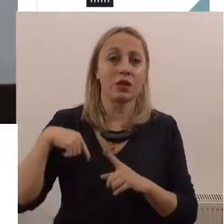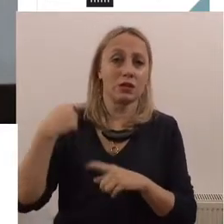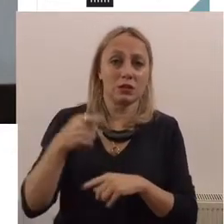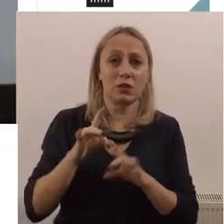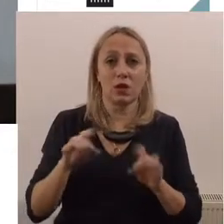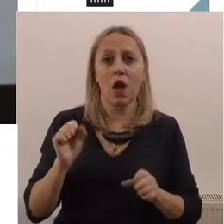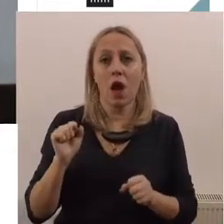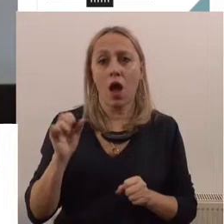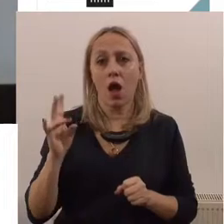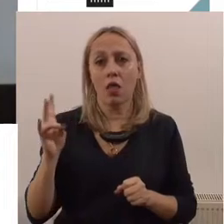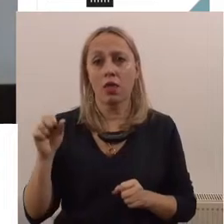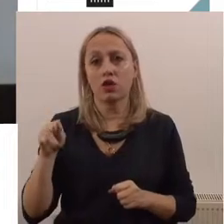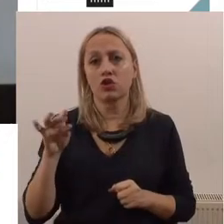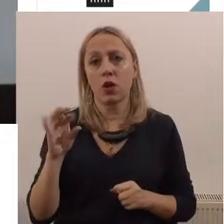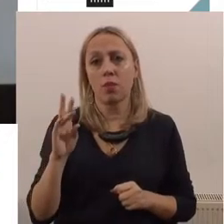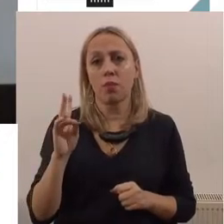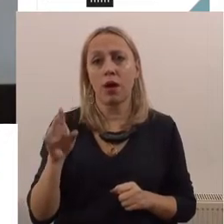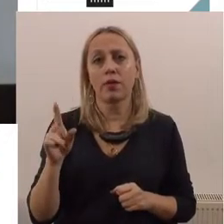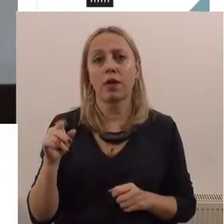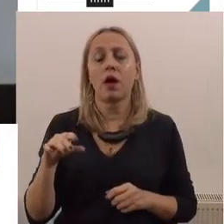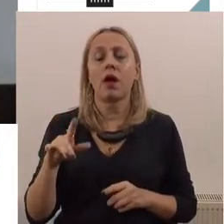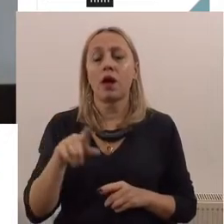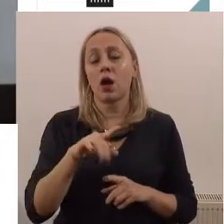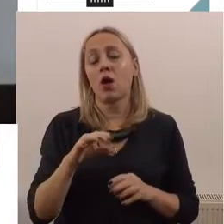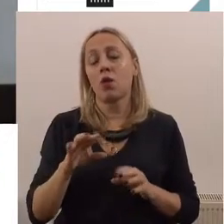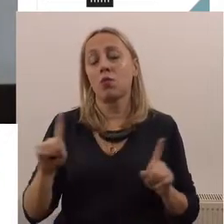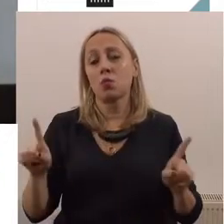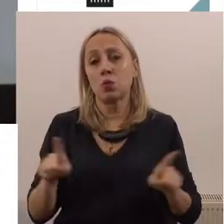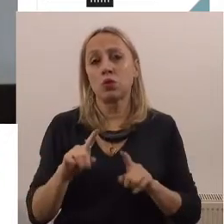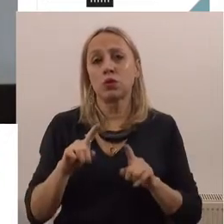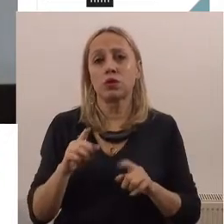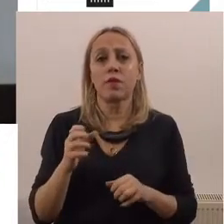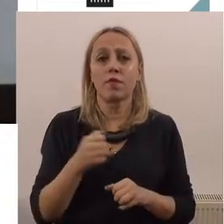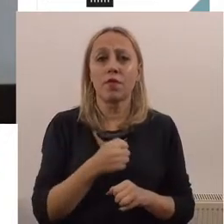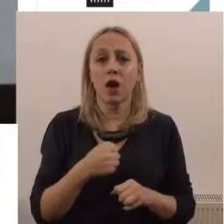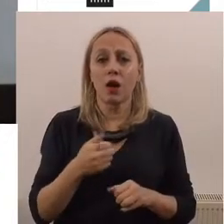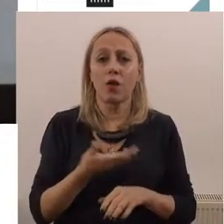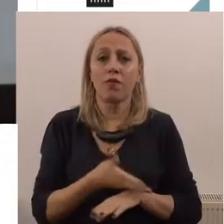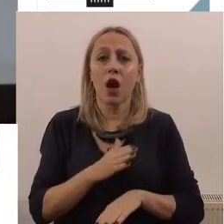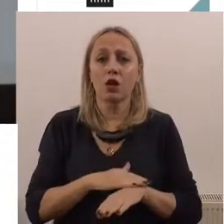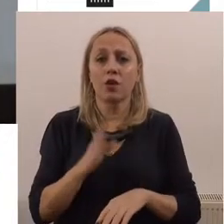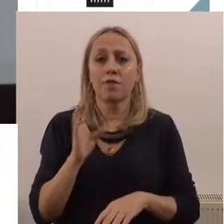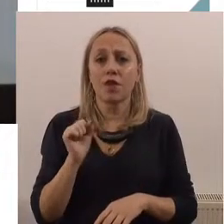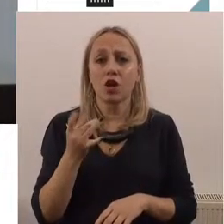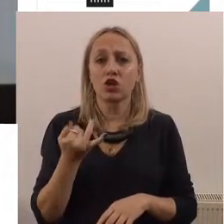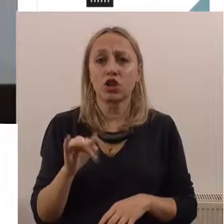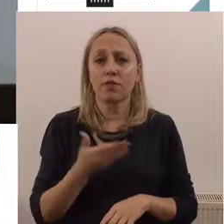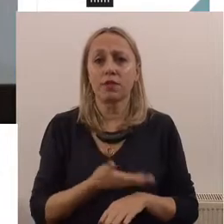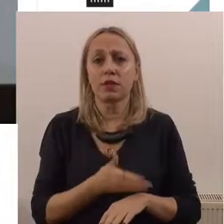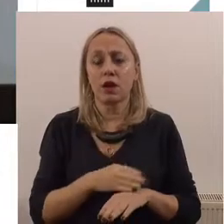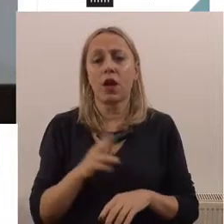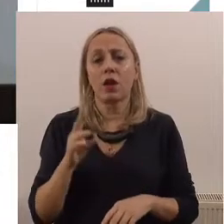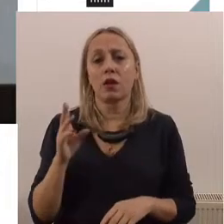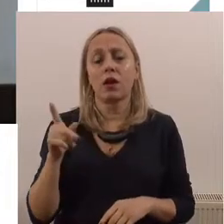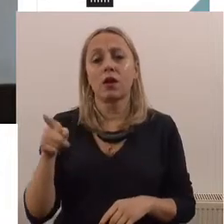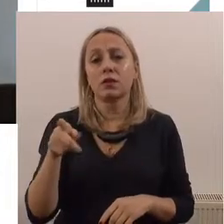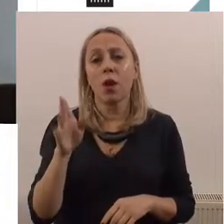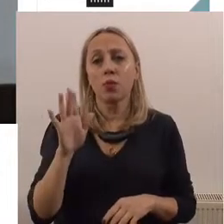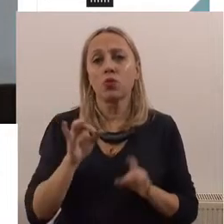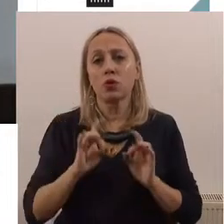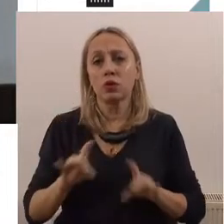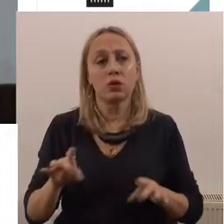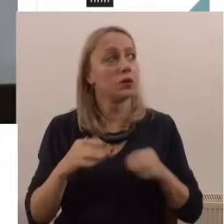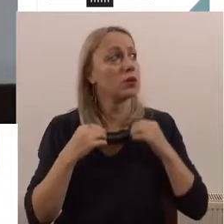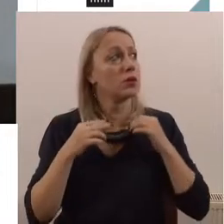artistic space. So Anna Chaban, who's a curator from the